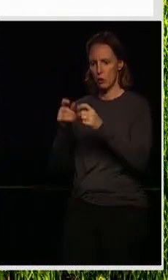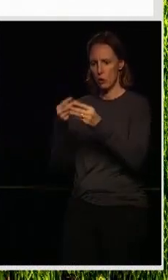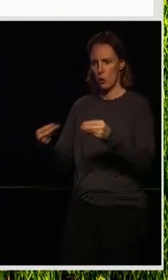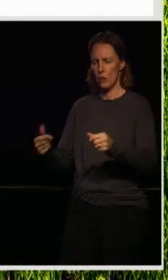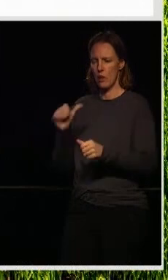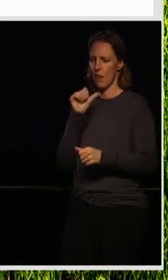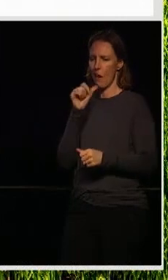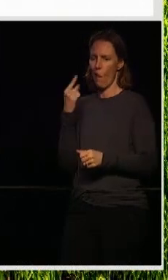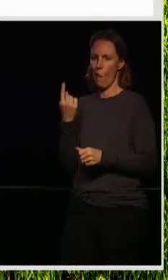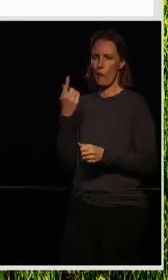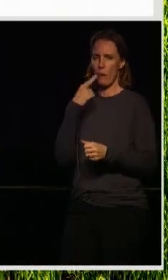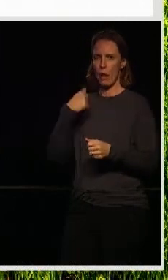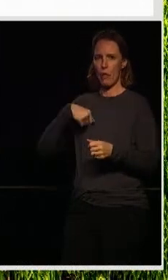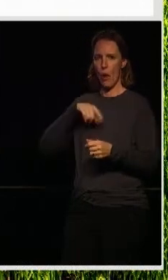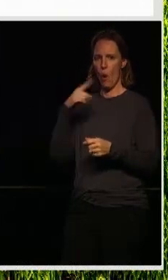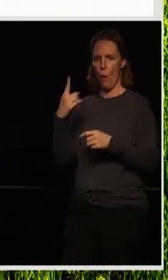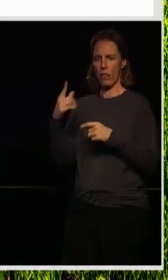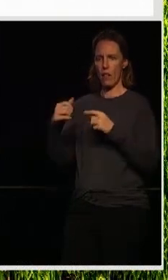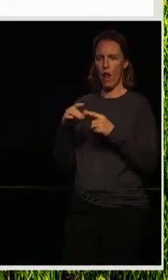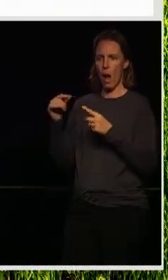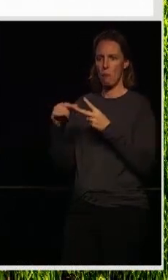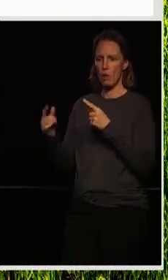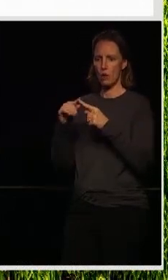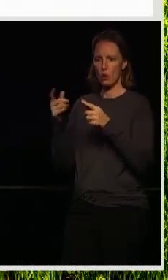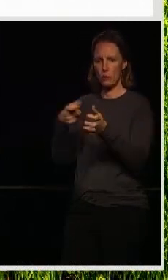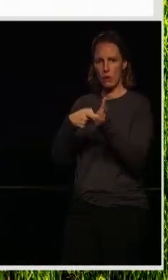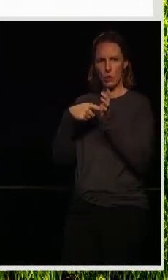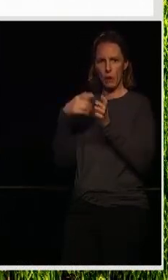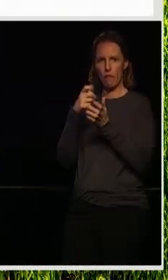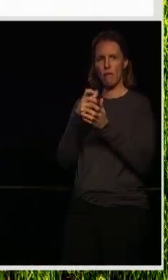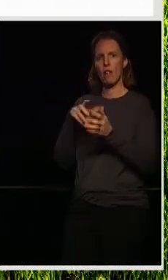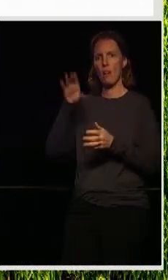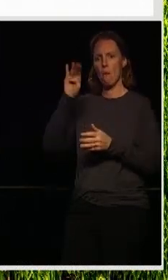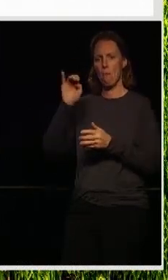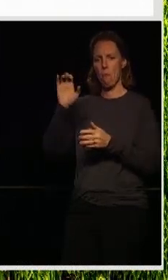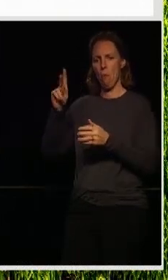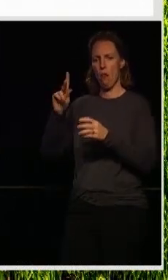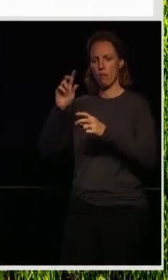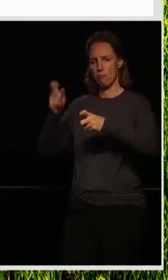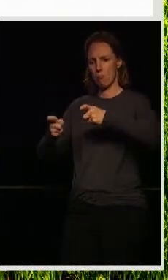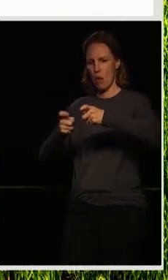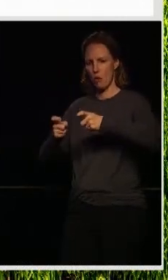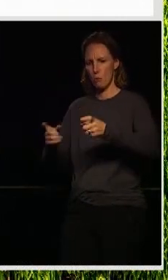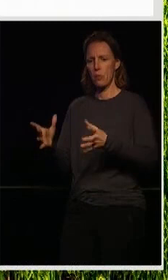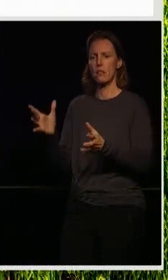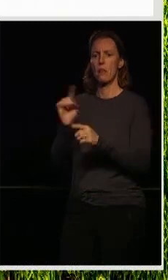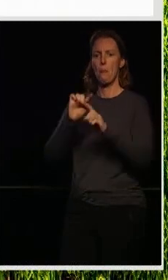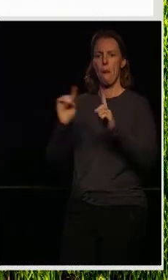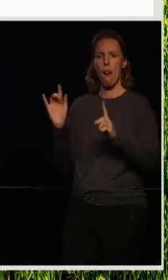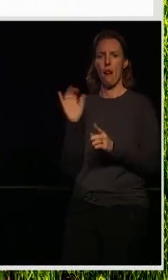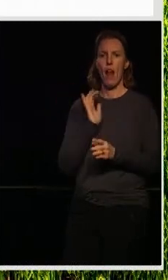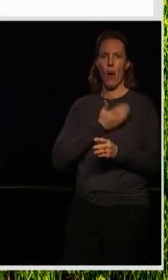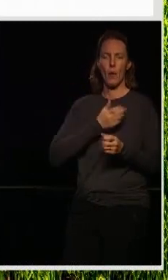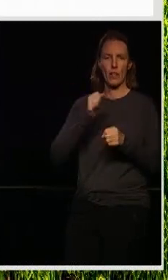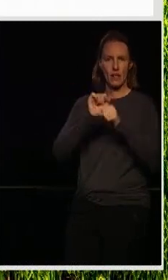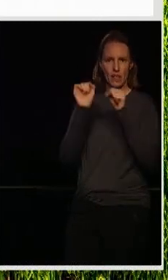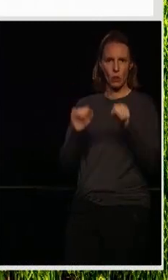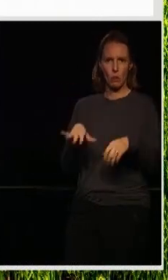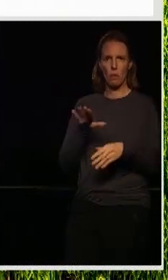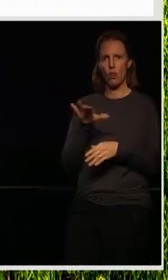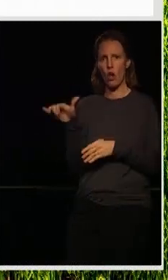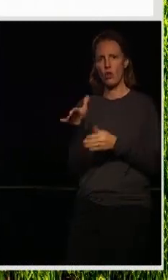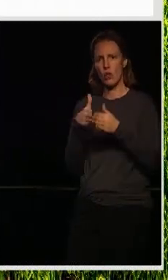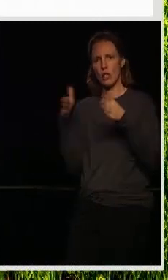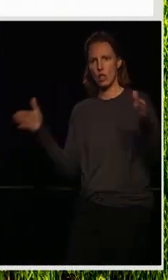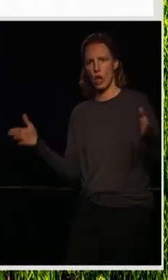option to achieve the bulk coverage required for accurate integrated pest management, but our system is also generally